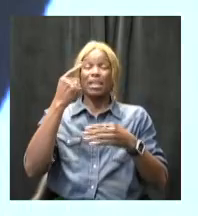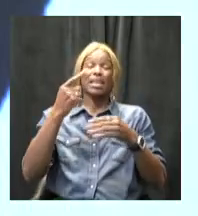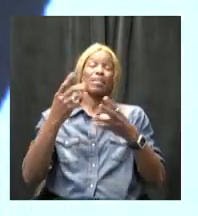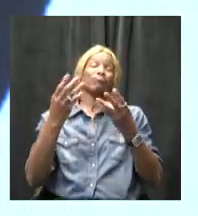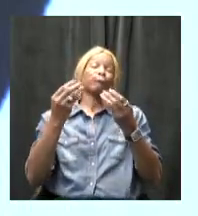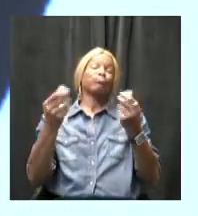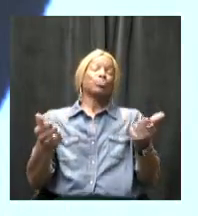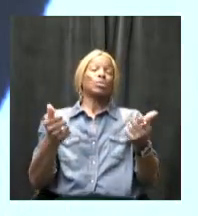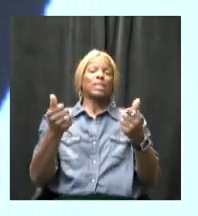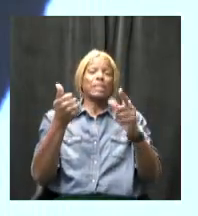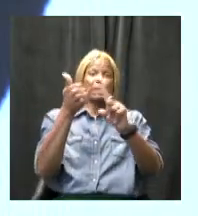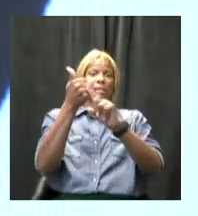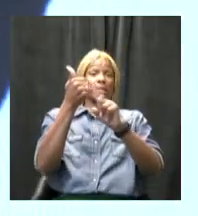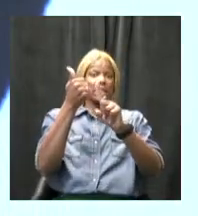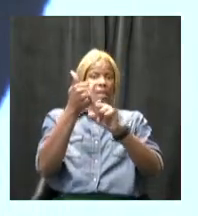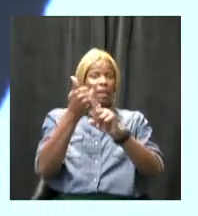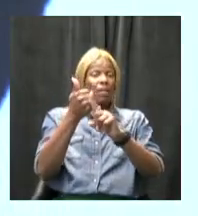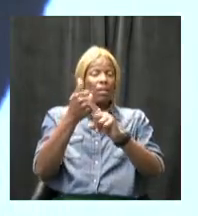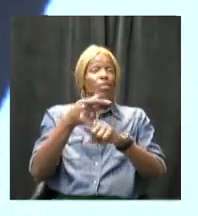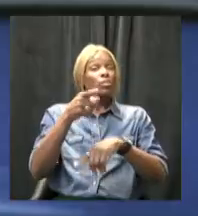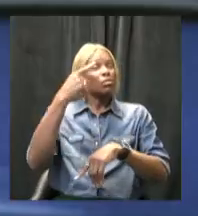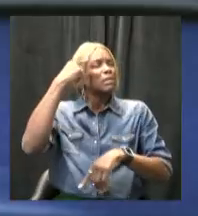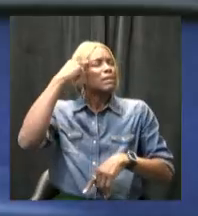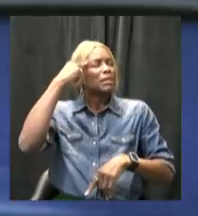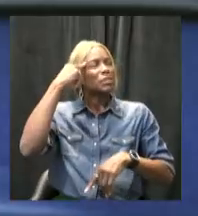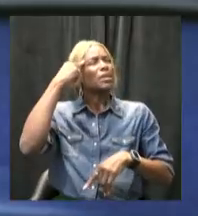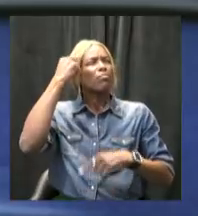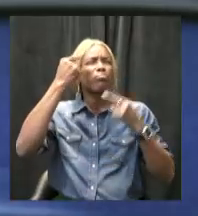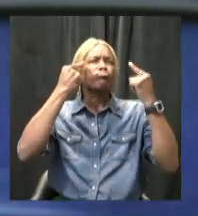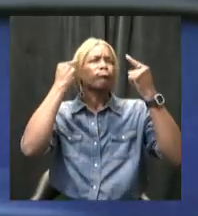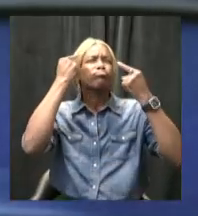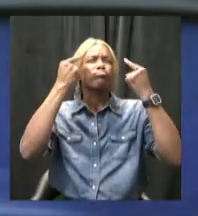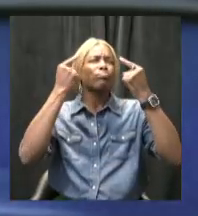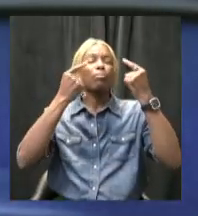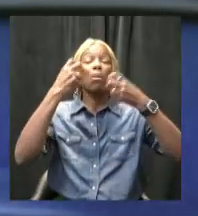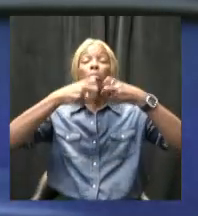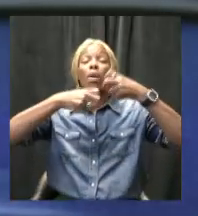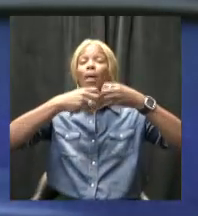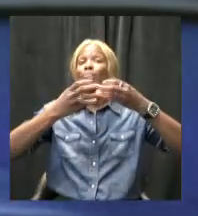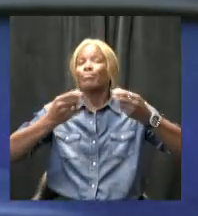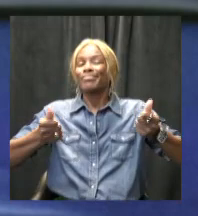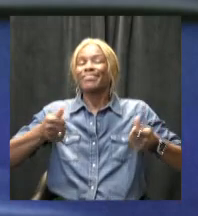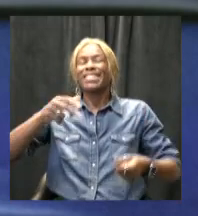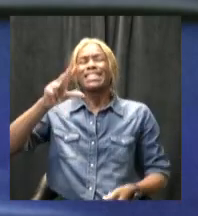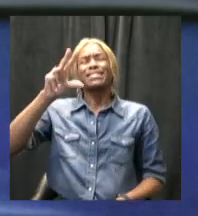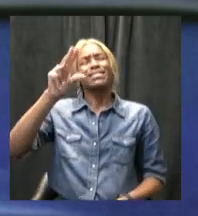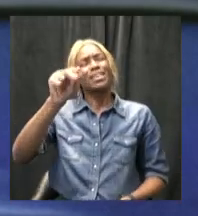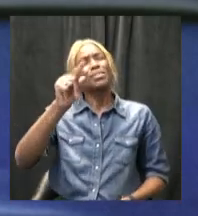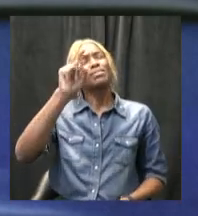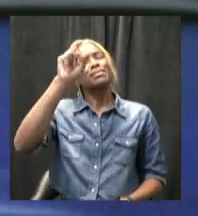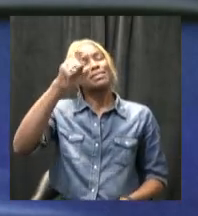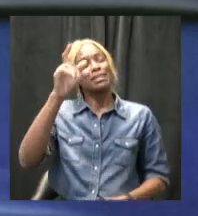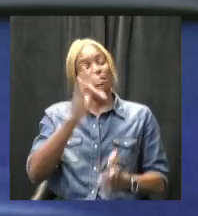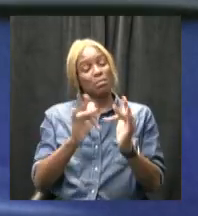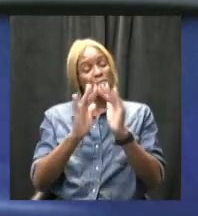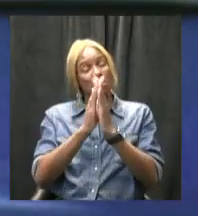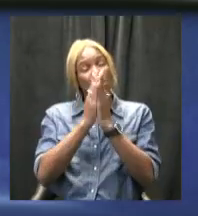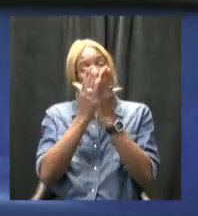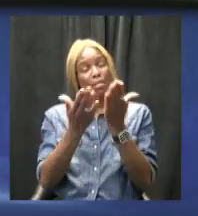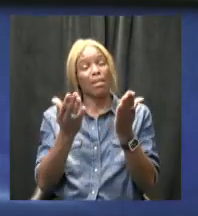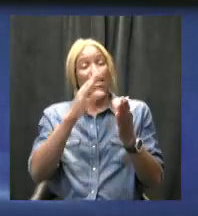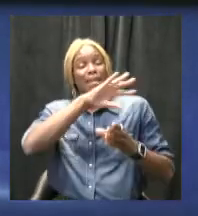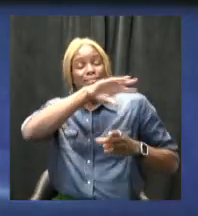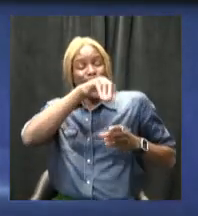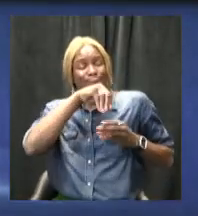you think you can get yourself and think your way through your own problems? No, you need the Word of God in